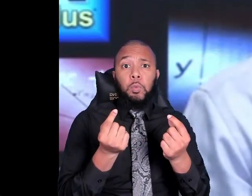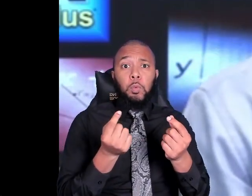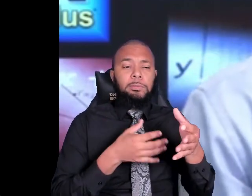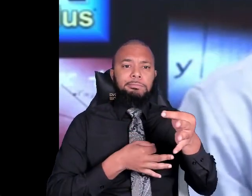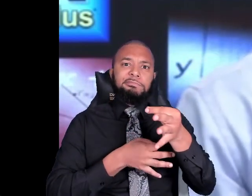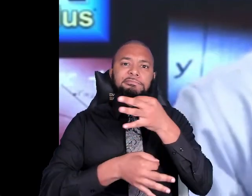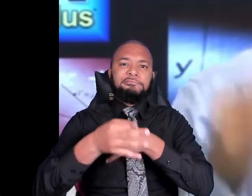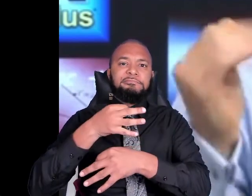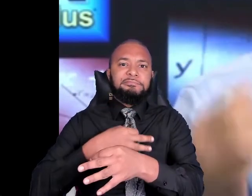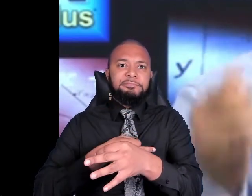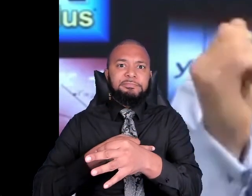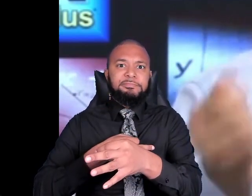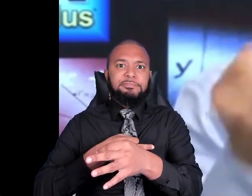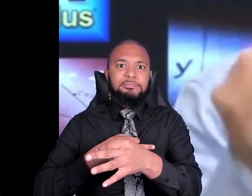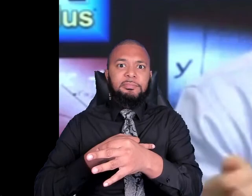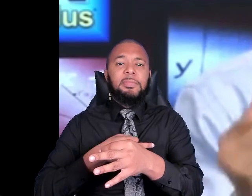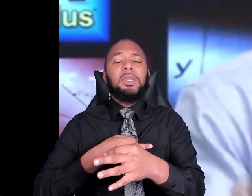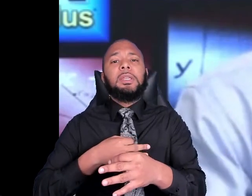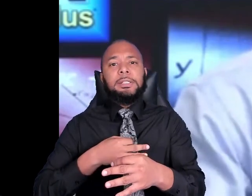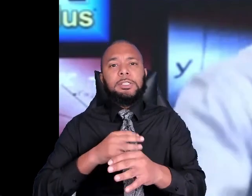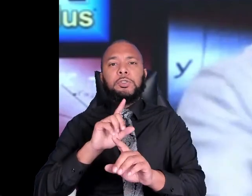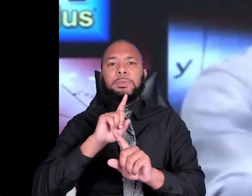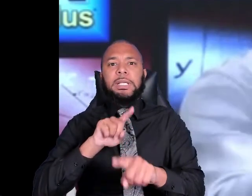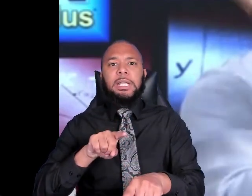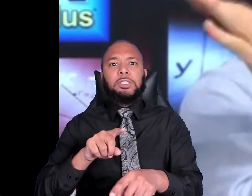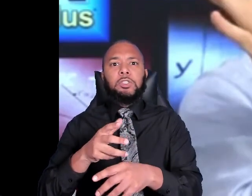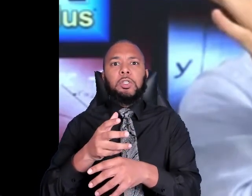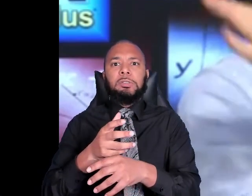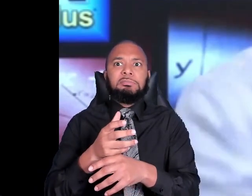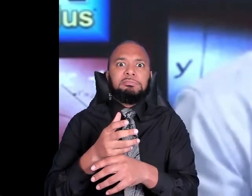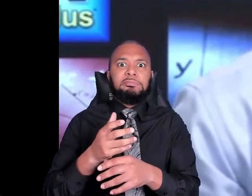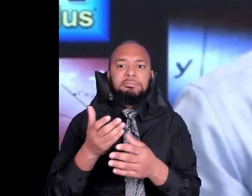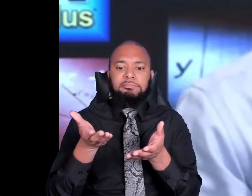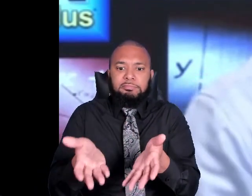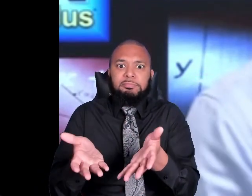equation, and you will get your answer of where those two